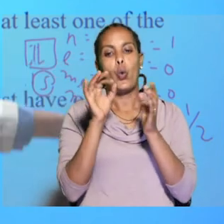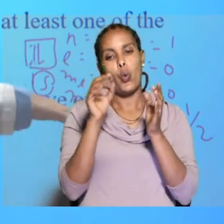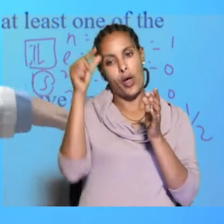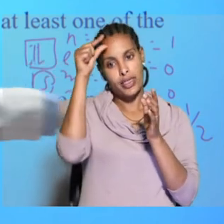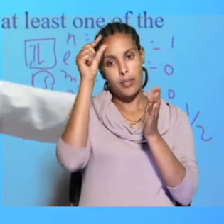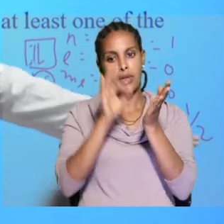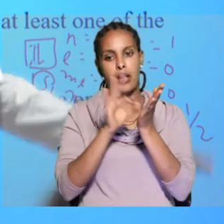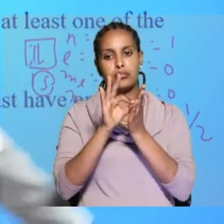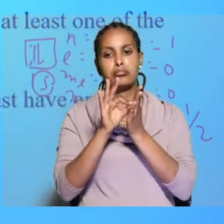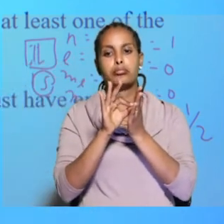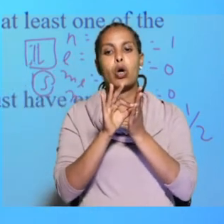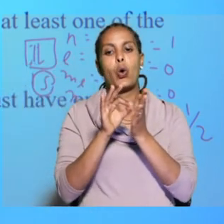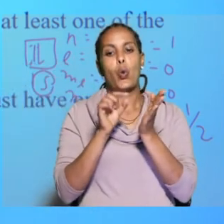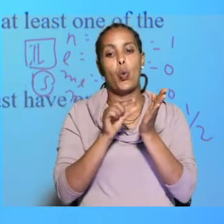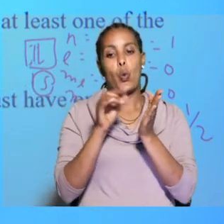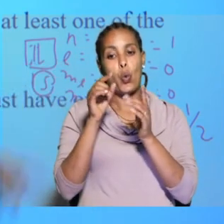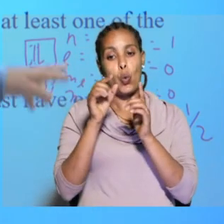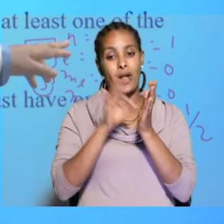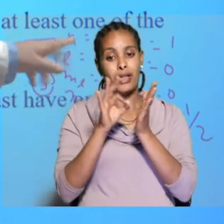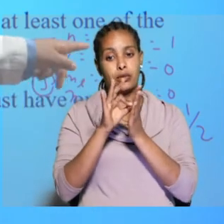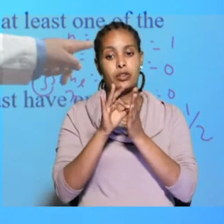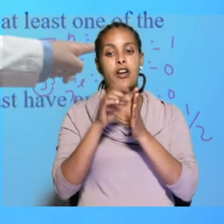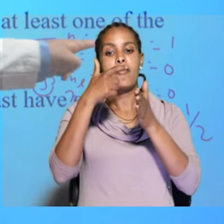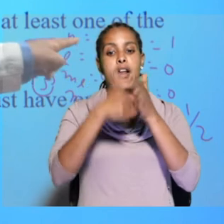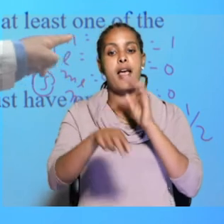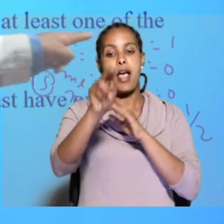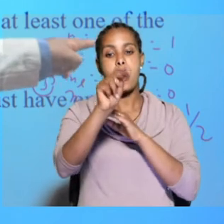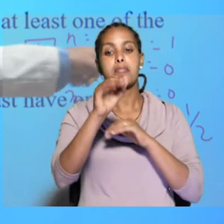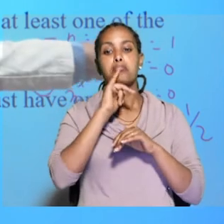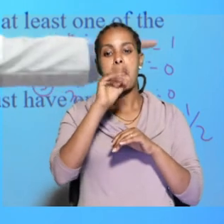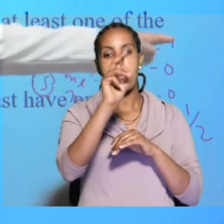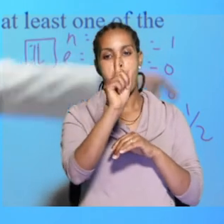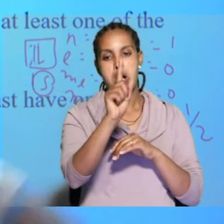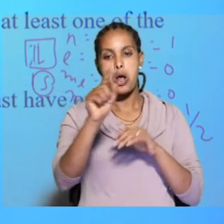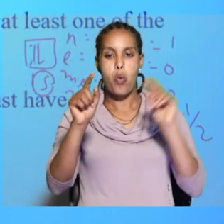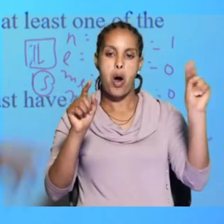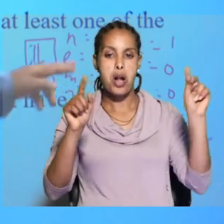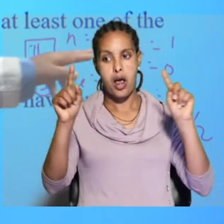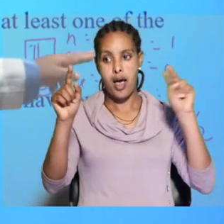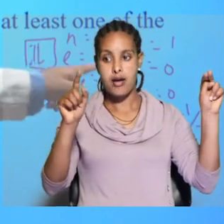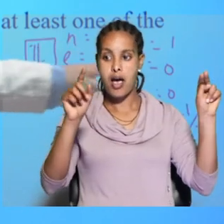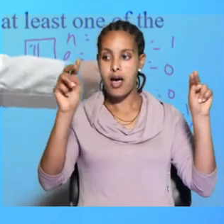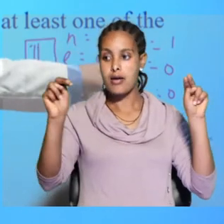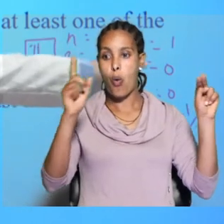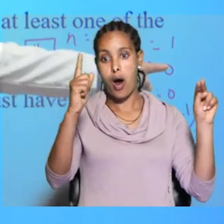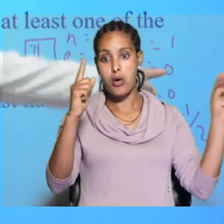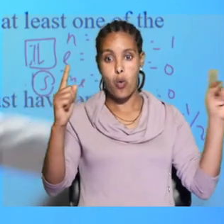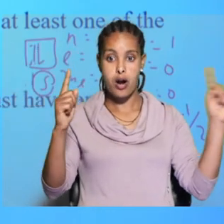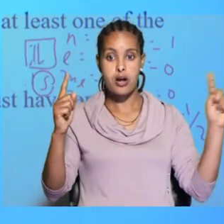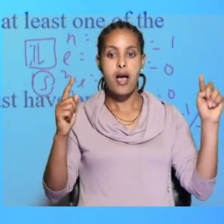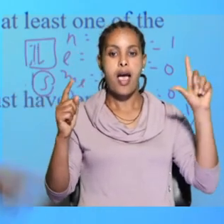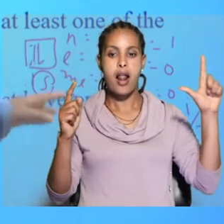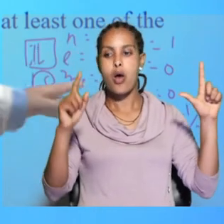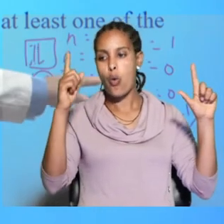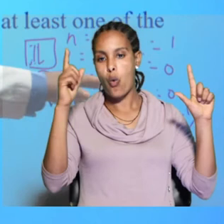is spin quantum number. The value of N is the same. N equal 1, N equal 1. L equals to 0, L equals to